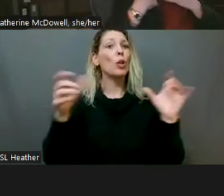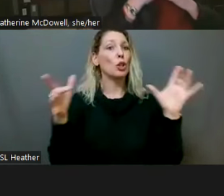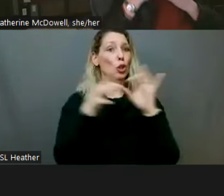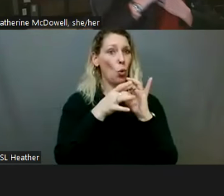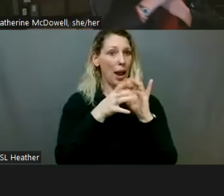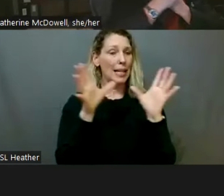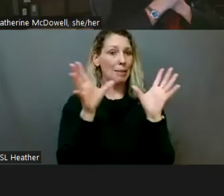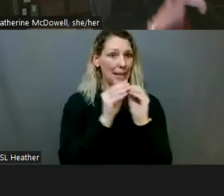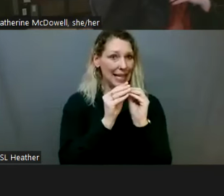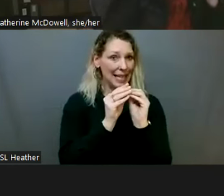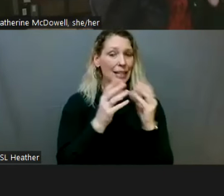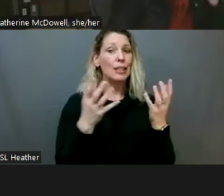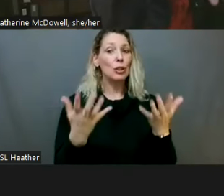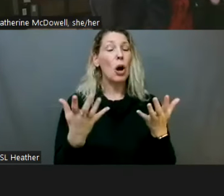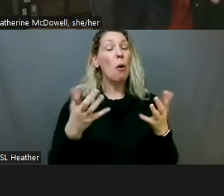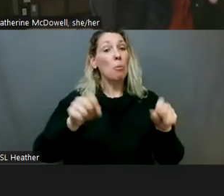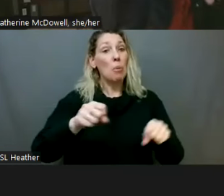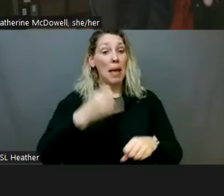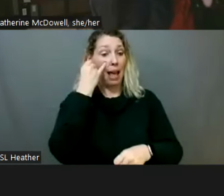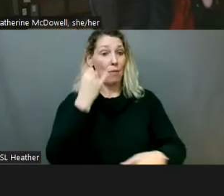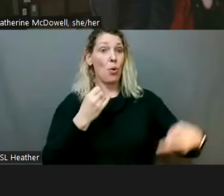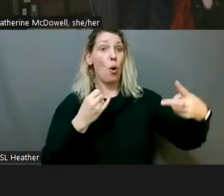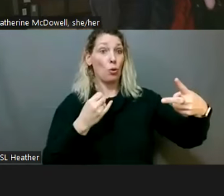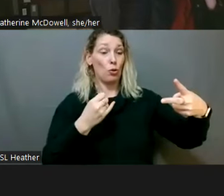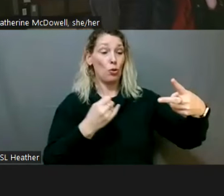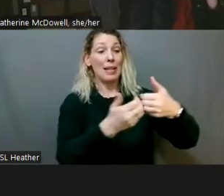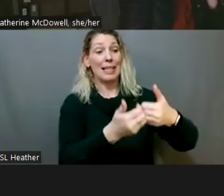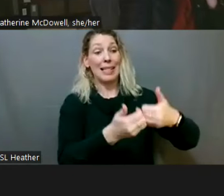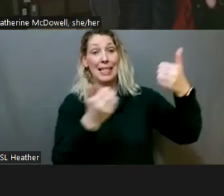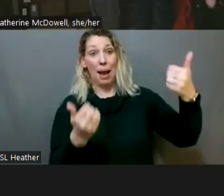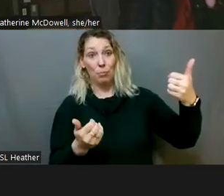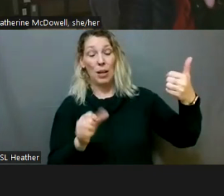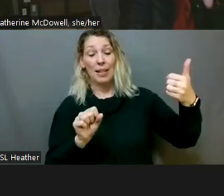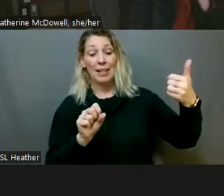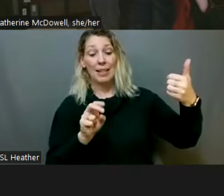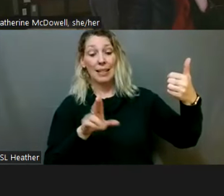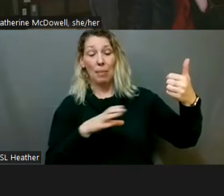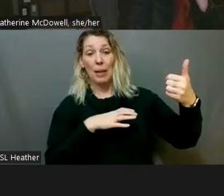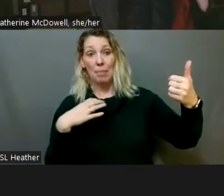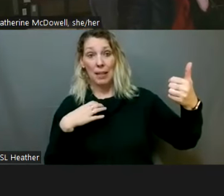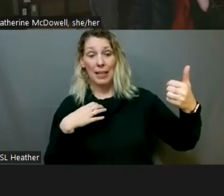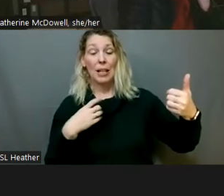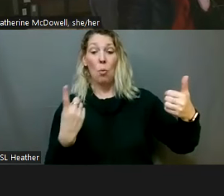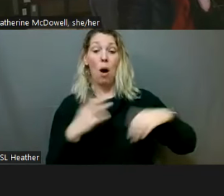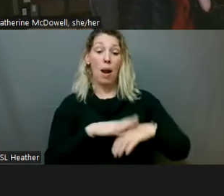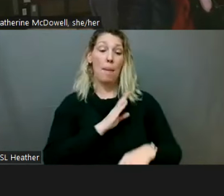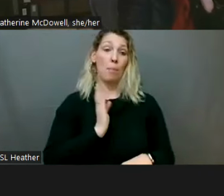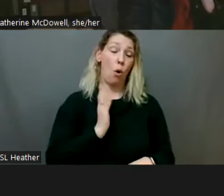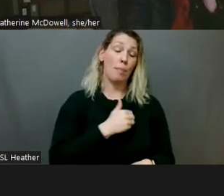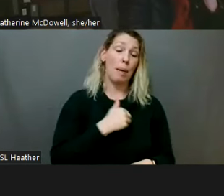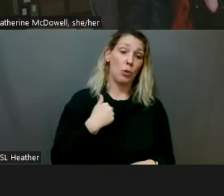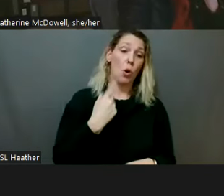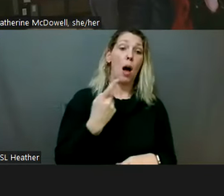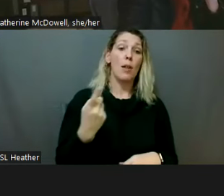So as a potential, if those 2 are 2 separate subcommittees as proposed by co-chairs, one on board membership and another on the